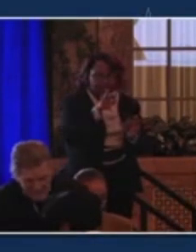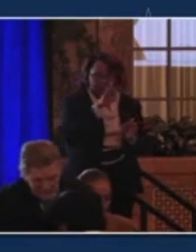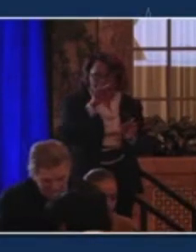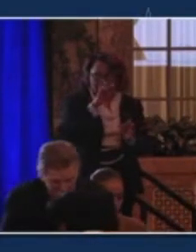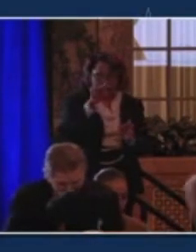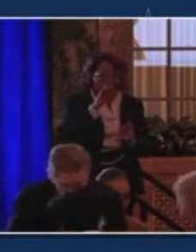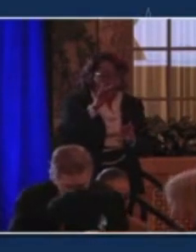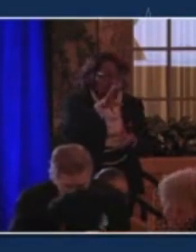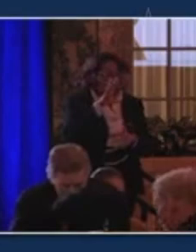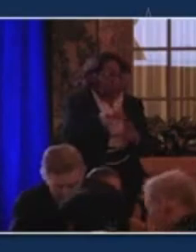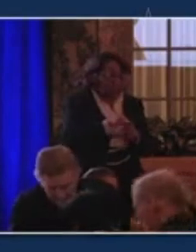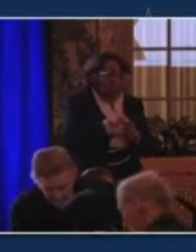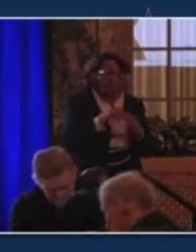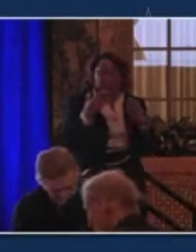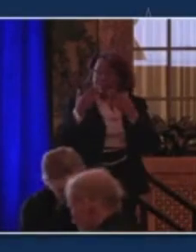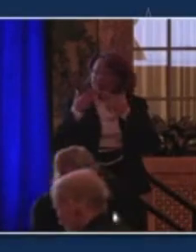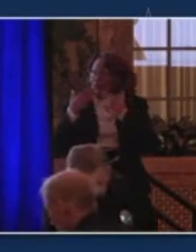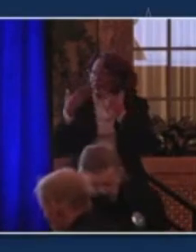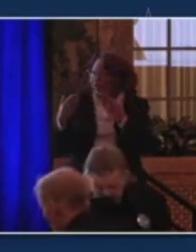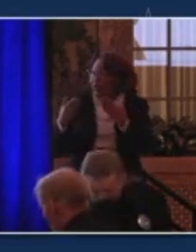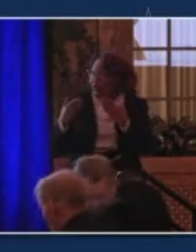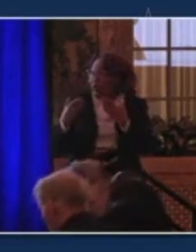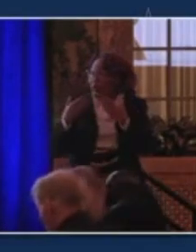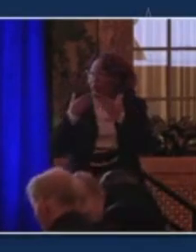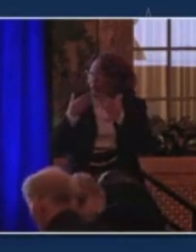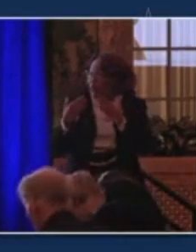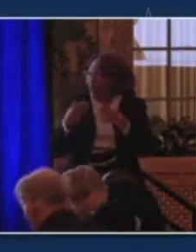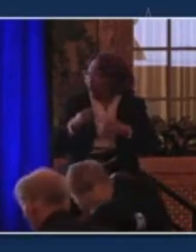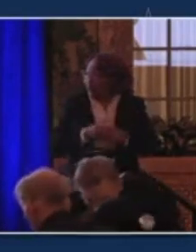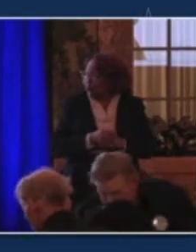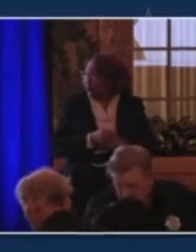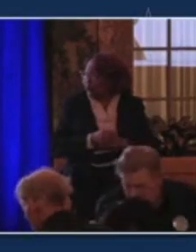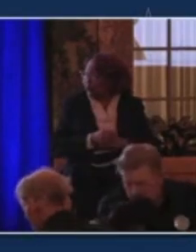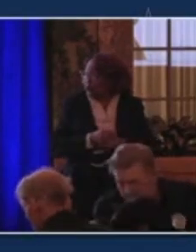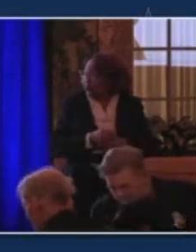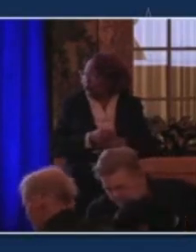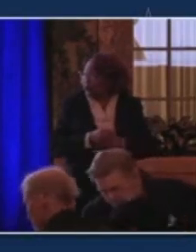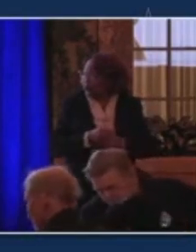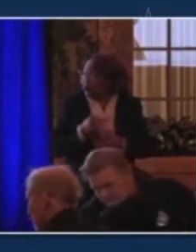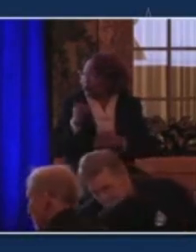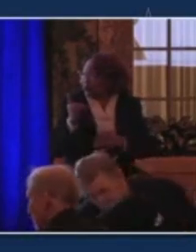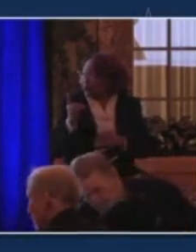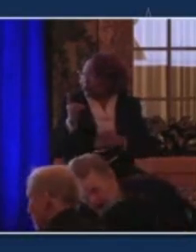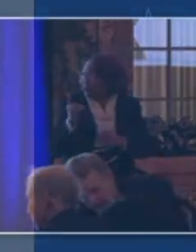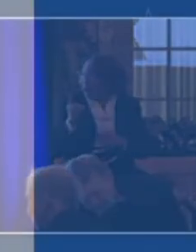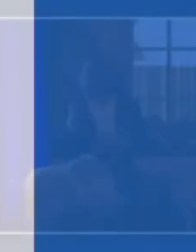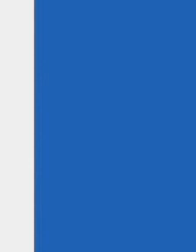as we leave here tonight. Thank you all so much for participating. And by the way,